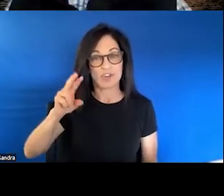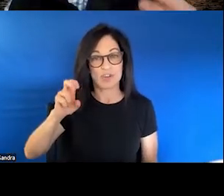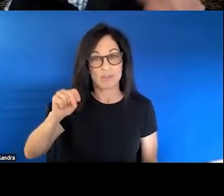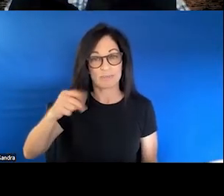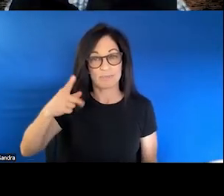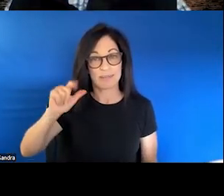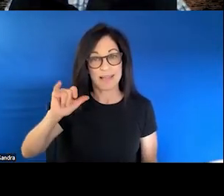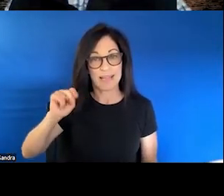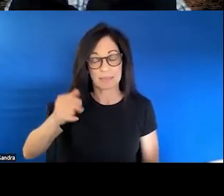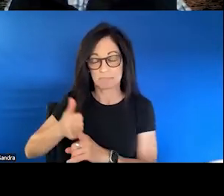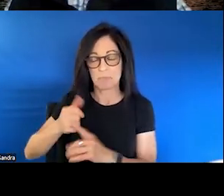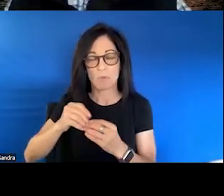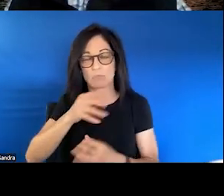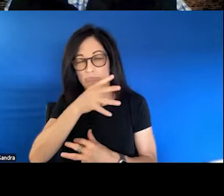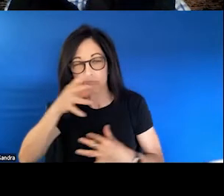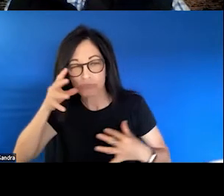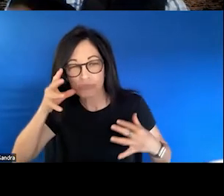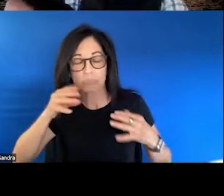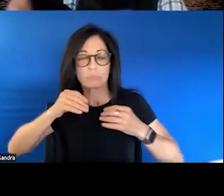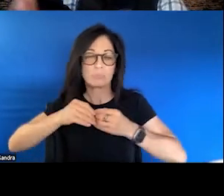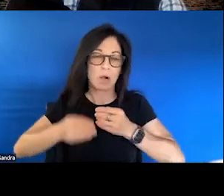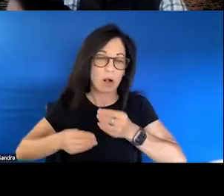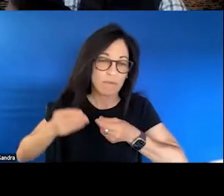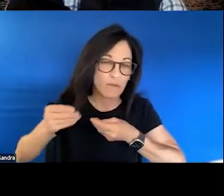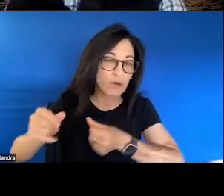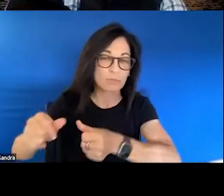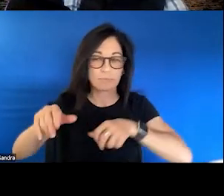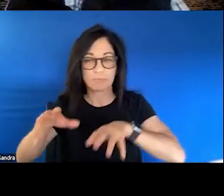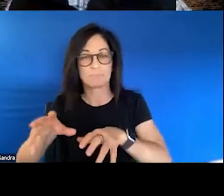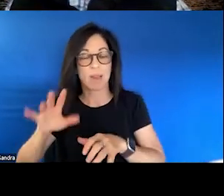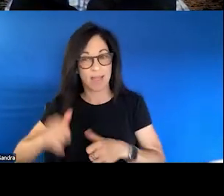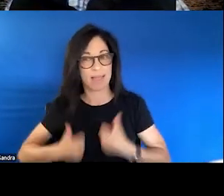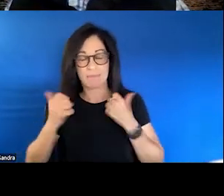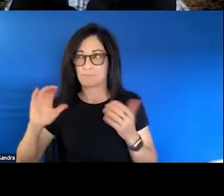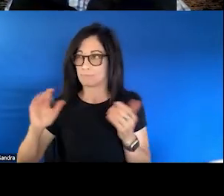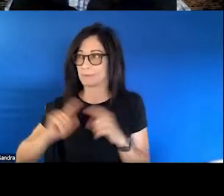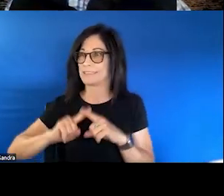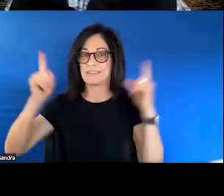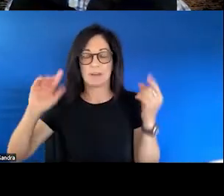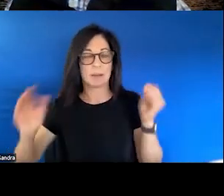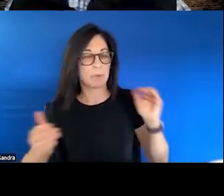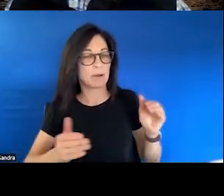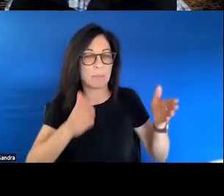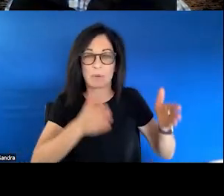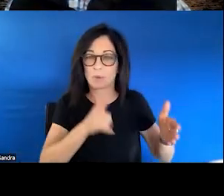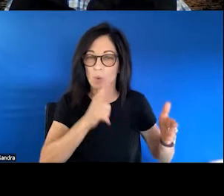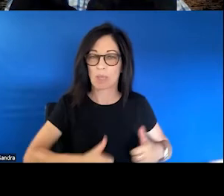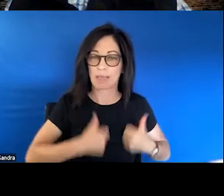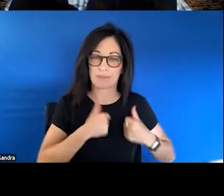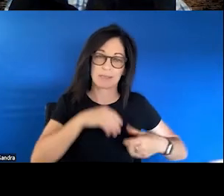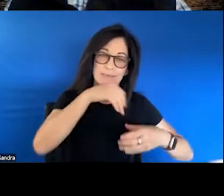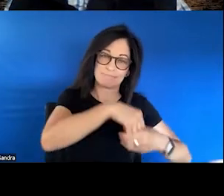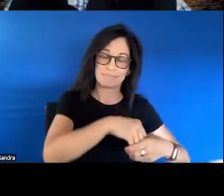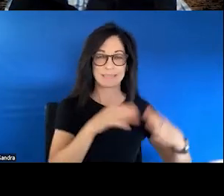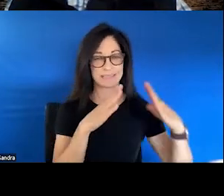rural agricultural community, life is much different than somebody that is living in downtown Denver.